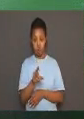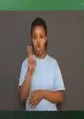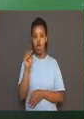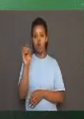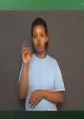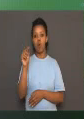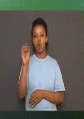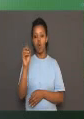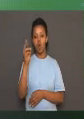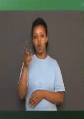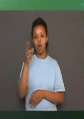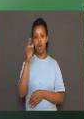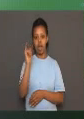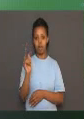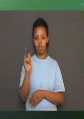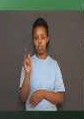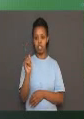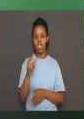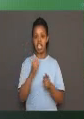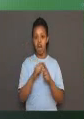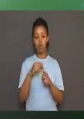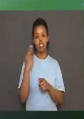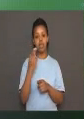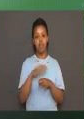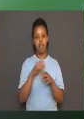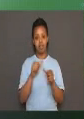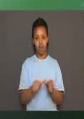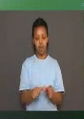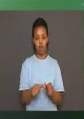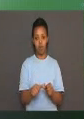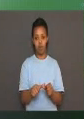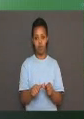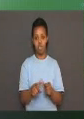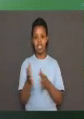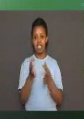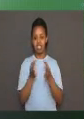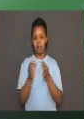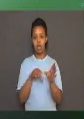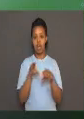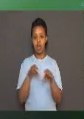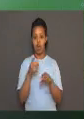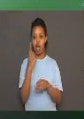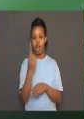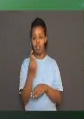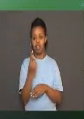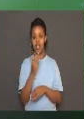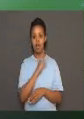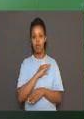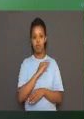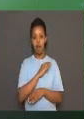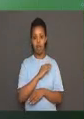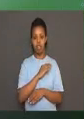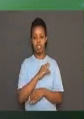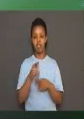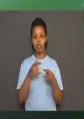cross is the term that is used to describe the inheritance of a single characteristic